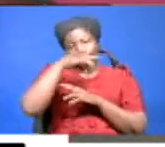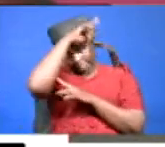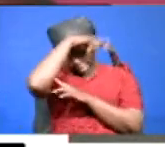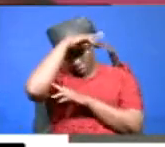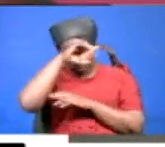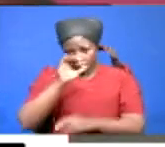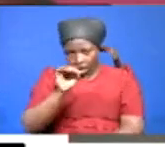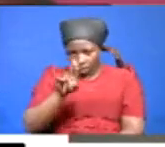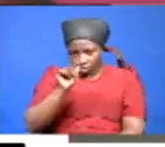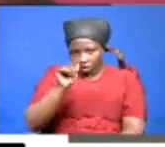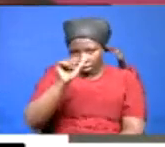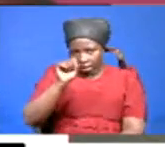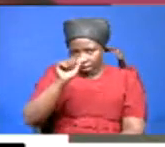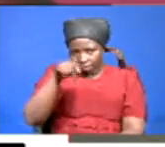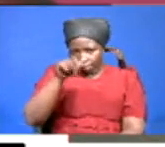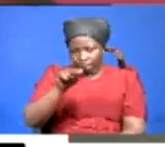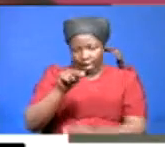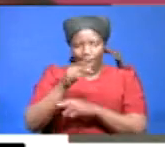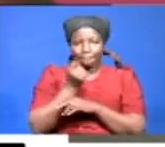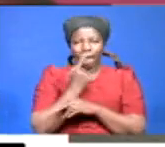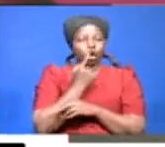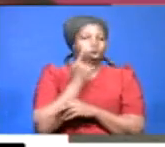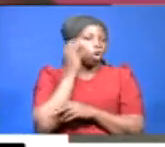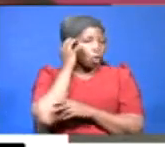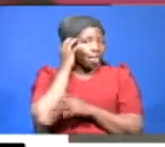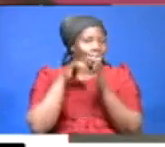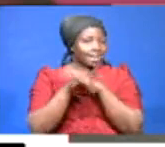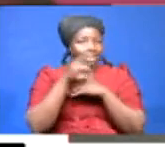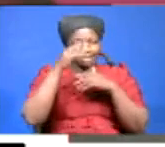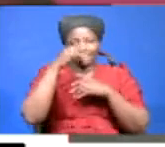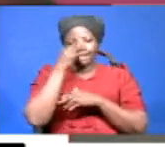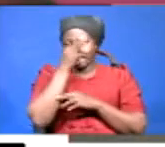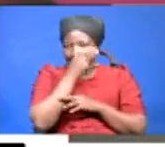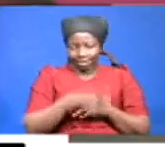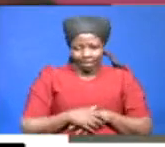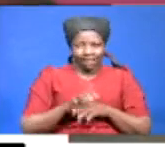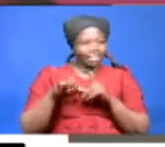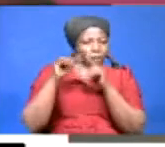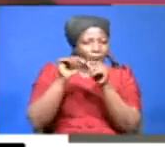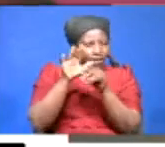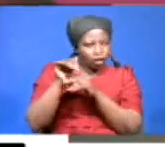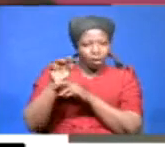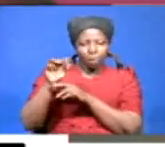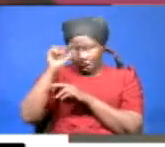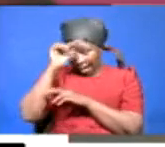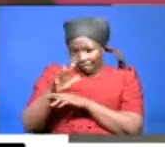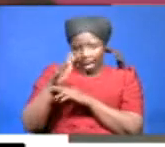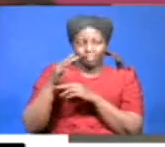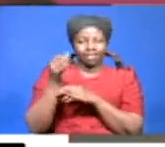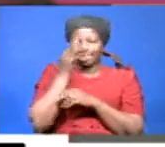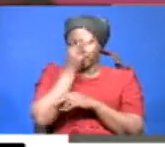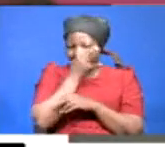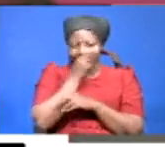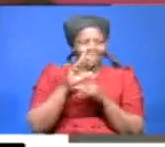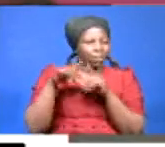the deputy president dismissed as baseless and misplaced remarks by Nyeri Governor Mutahi Kahiga that there was discomfort in the political